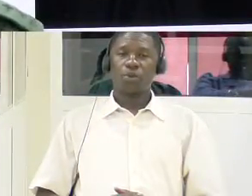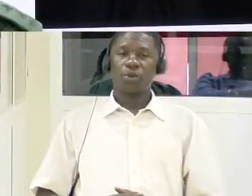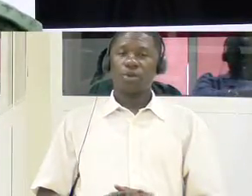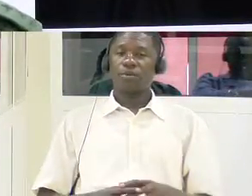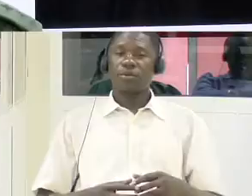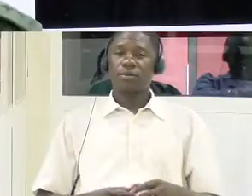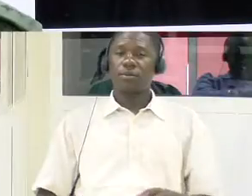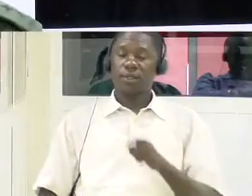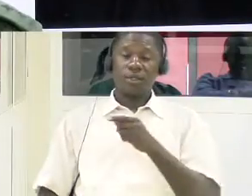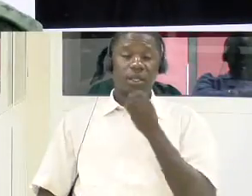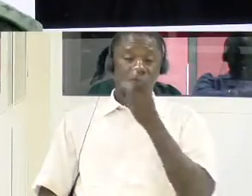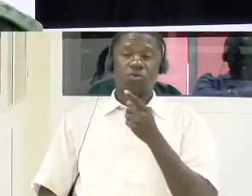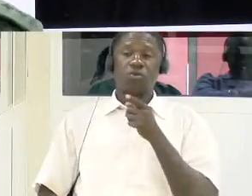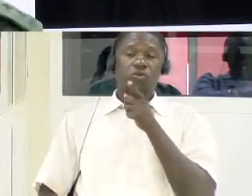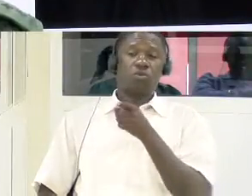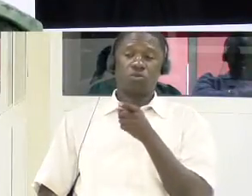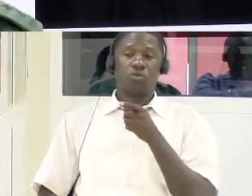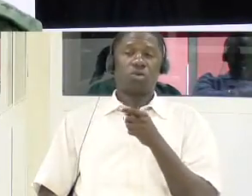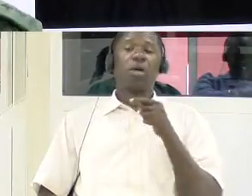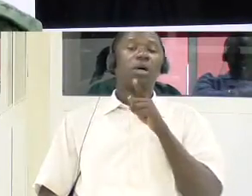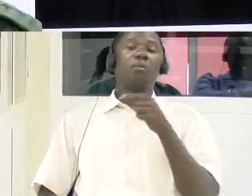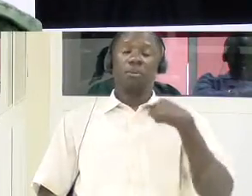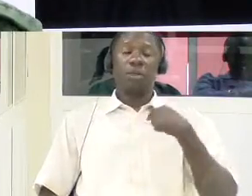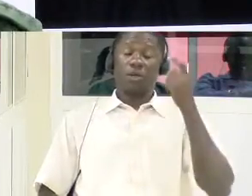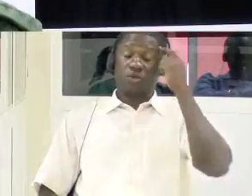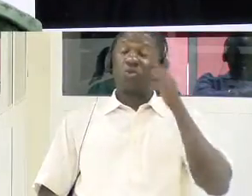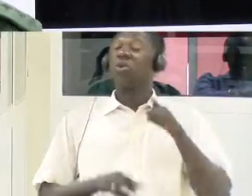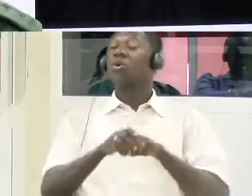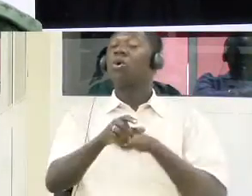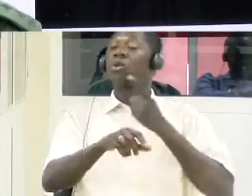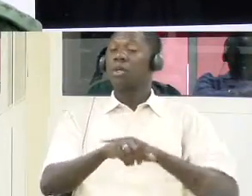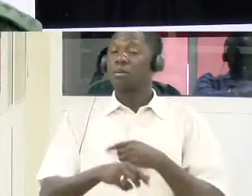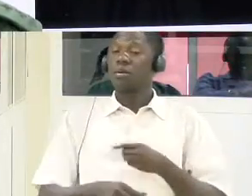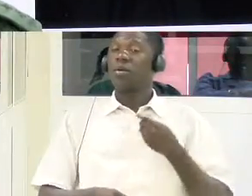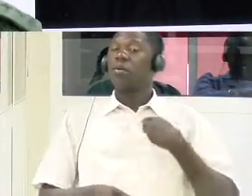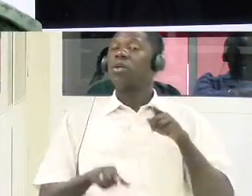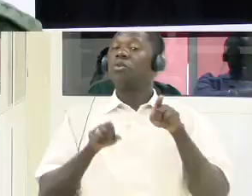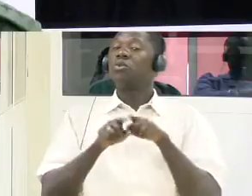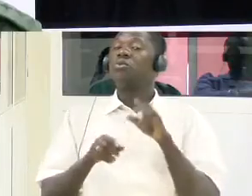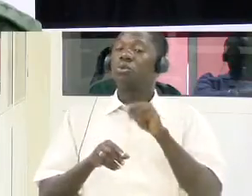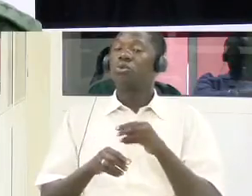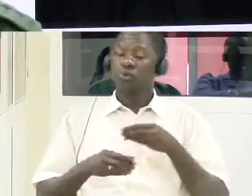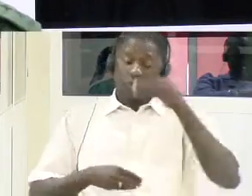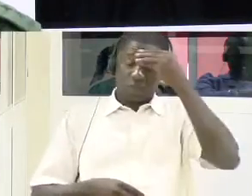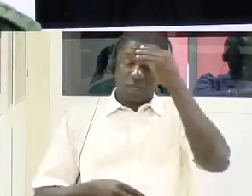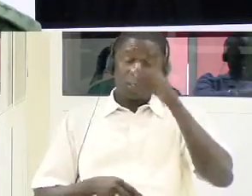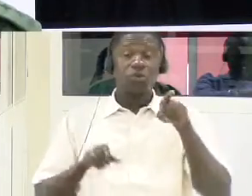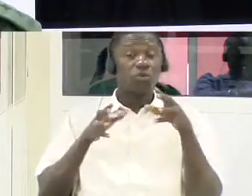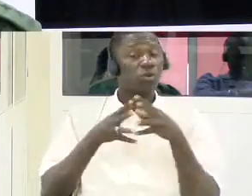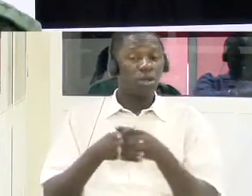I know you long time. We did courses together, VIP training and other courses together. I know you are a very professional man.